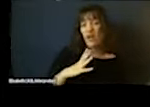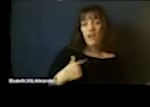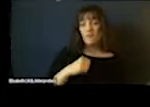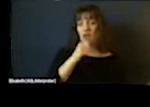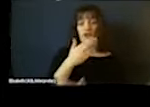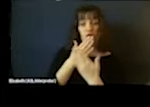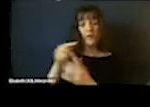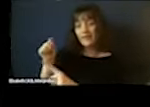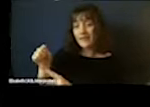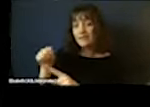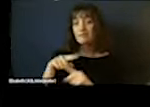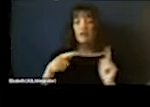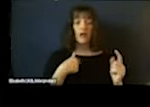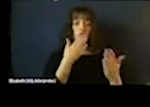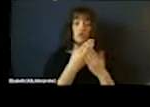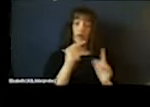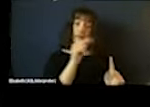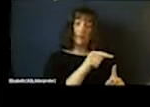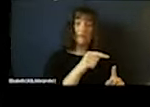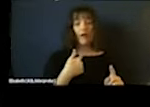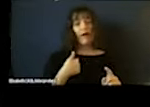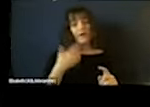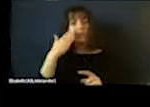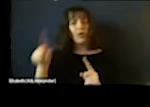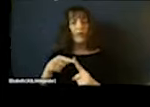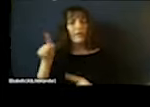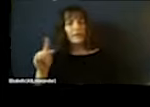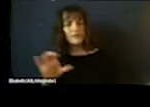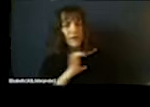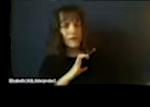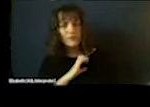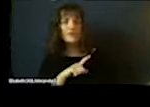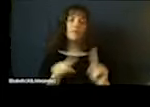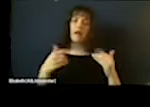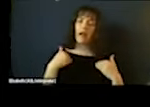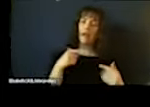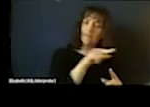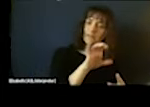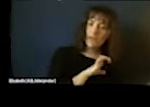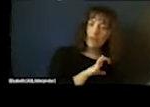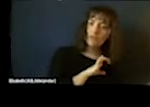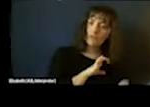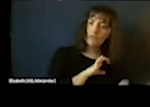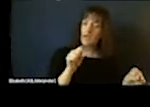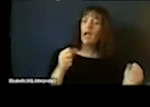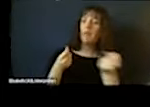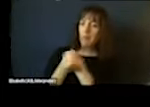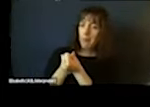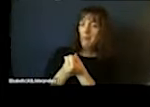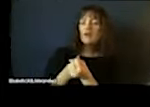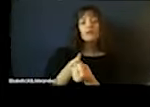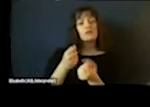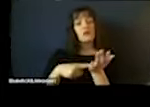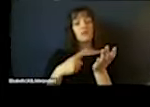I cannot be sure about this trait, but I can make it up with this. And sometimes some people ask me some question